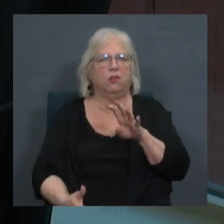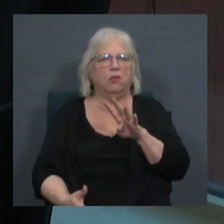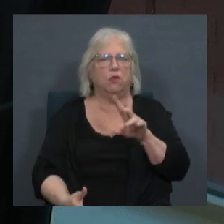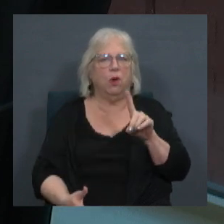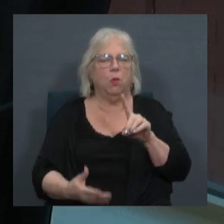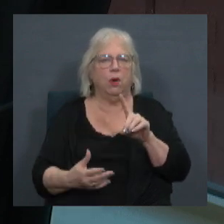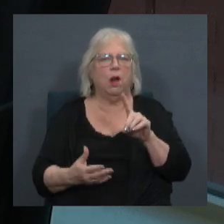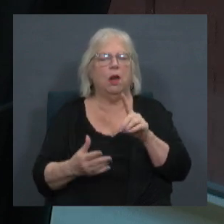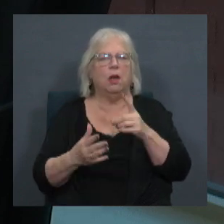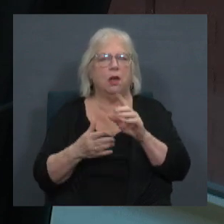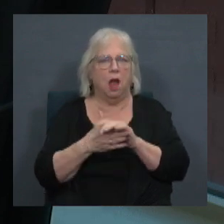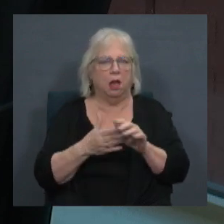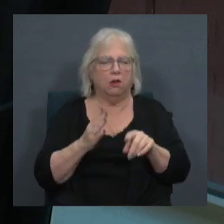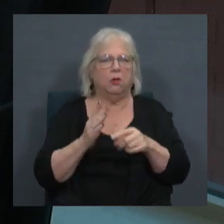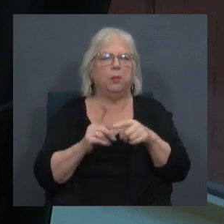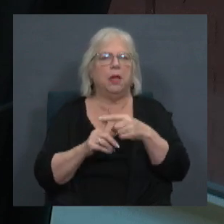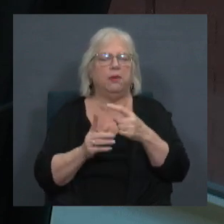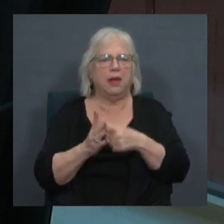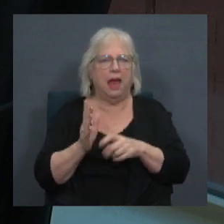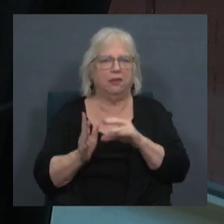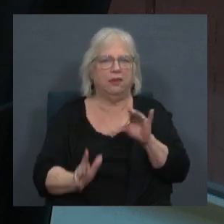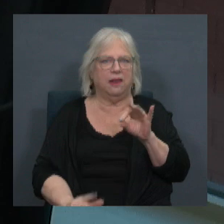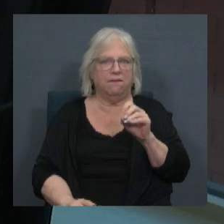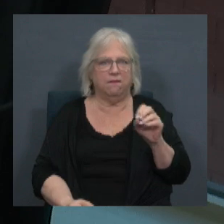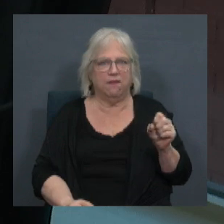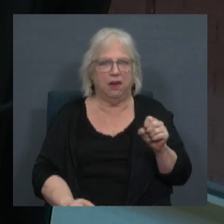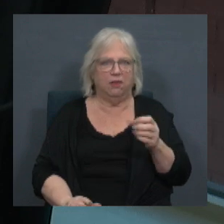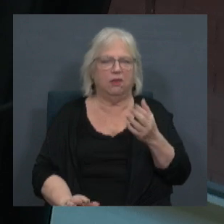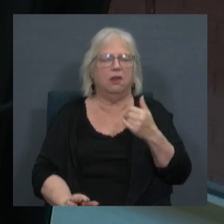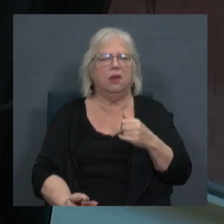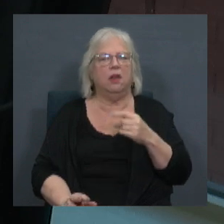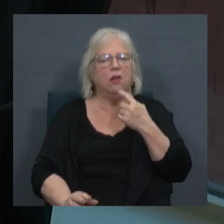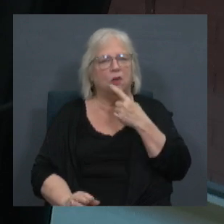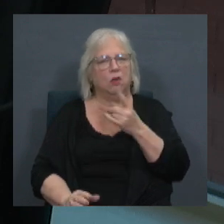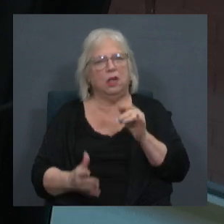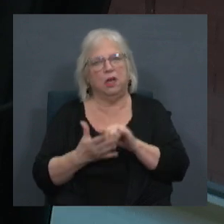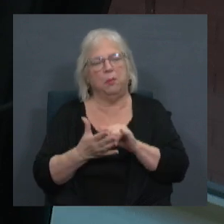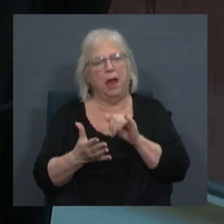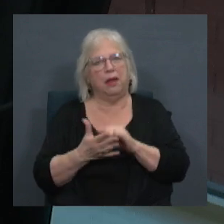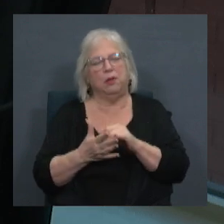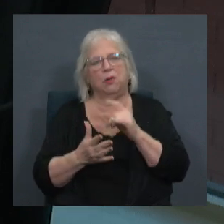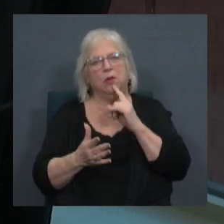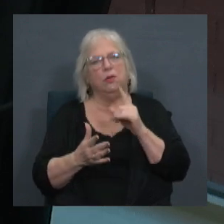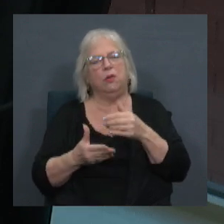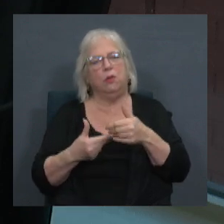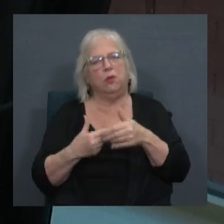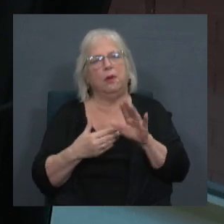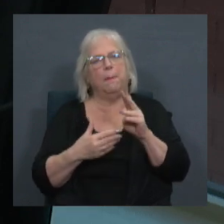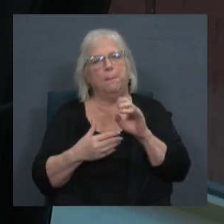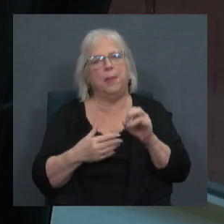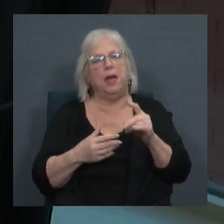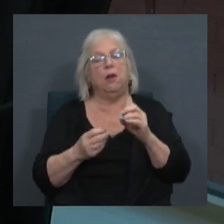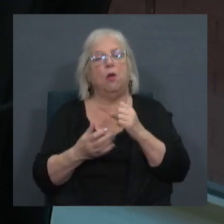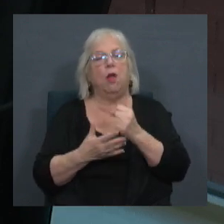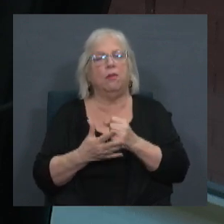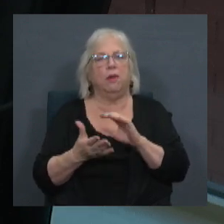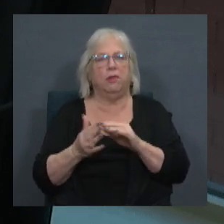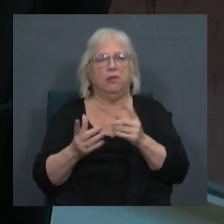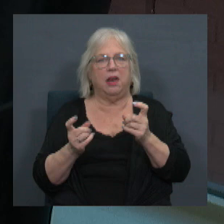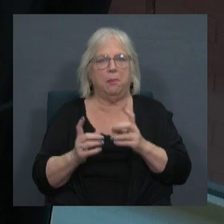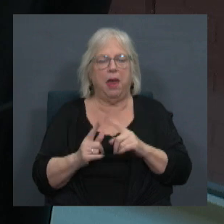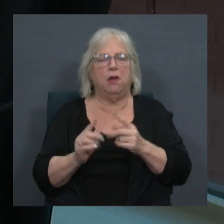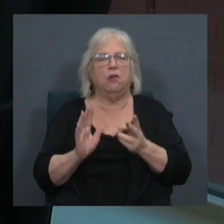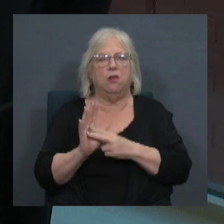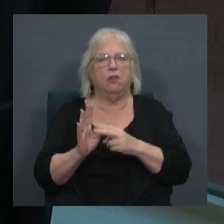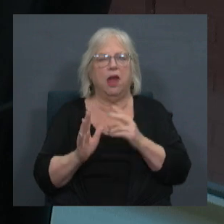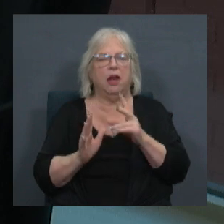$21,641 plus applicable taxes and fees and for other purposes. An ordinance to declare it impractical and unfeasible to bid, to authorize the city manager to enter into a sole